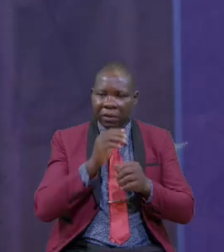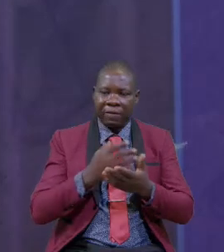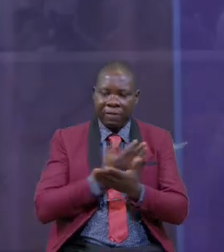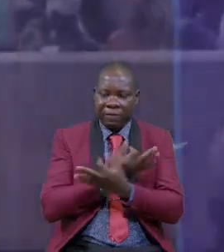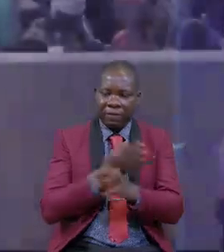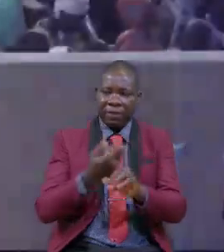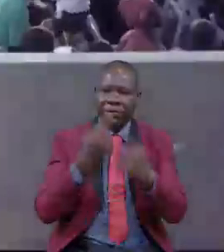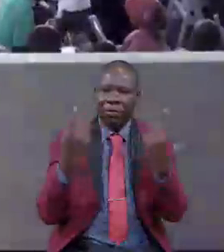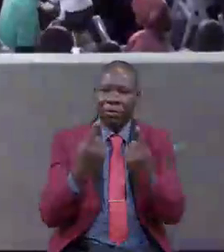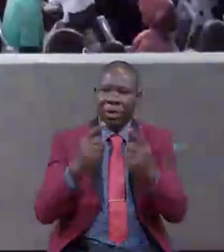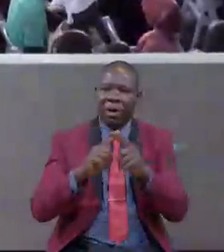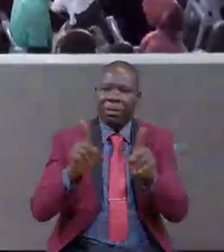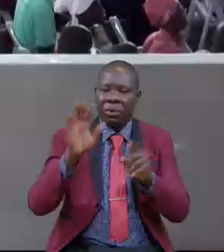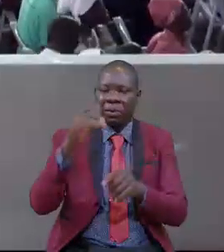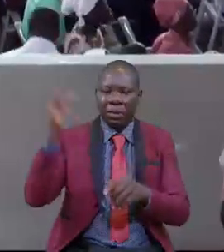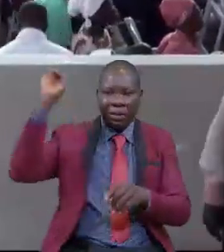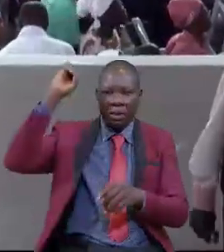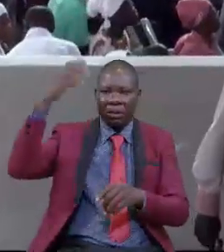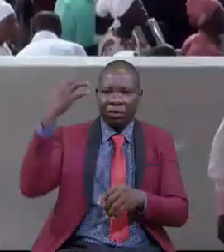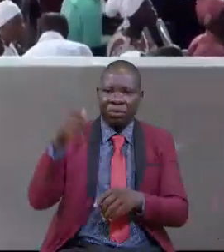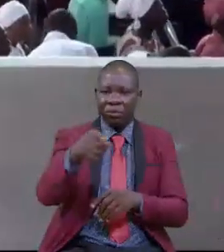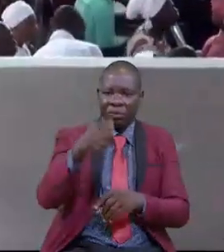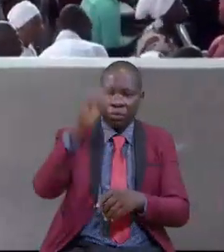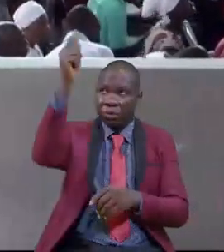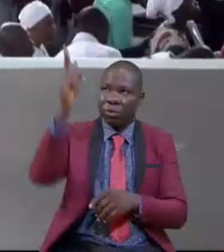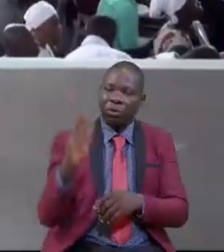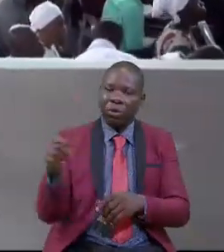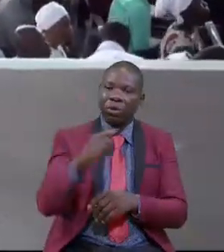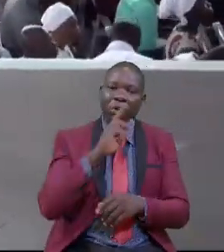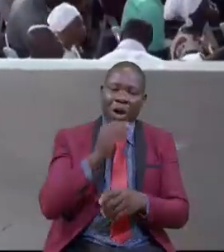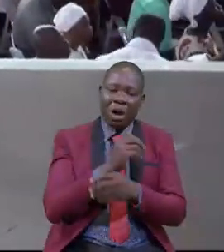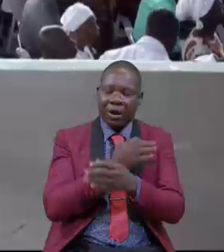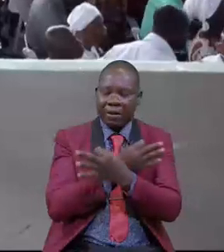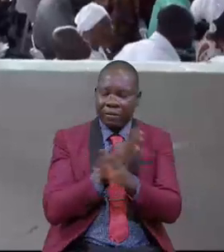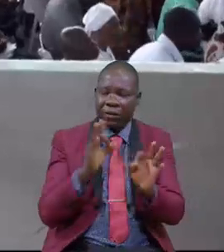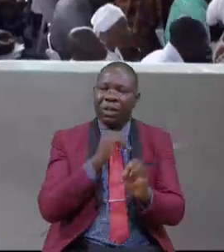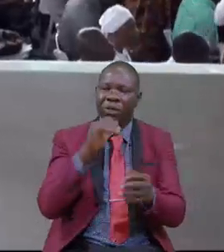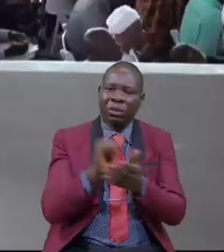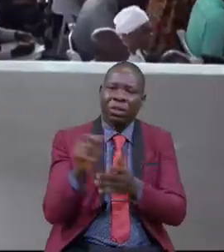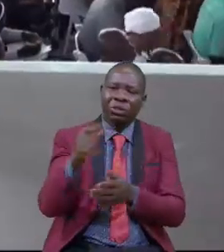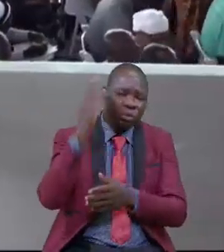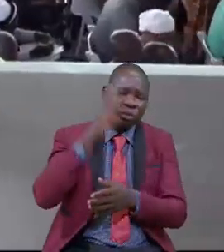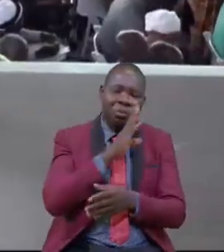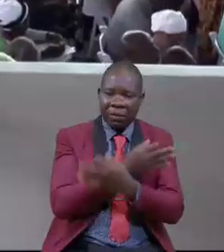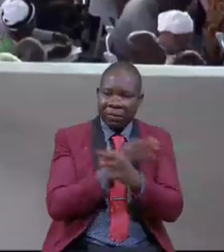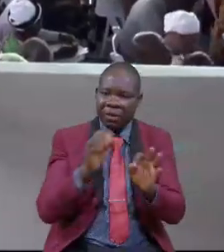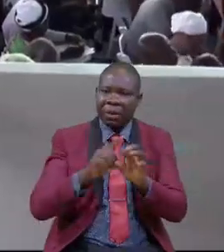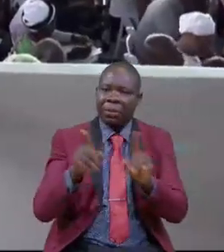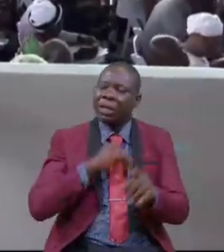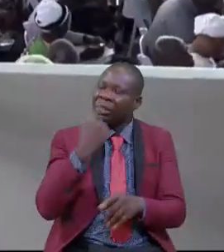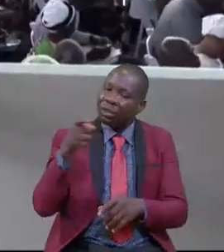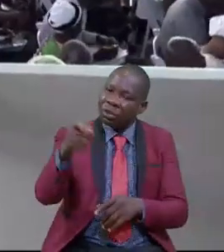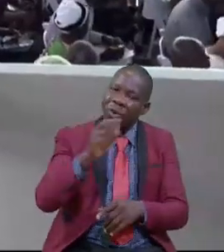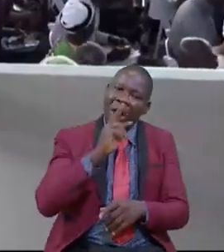are free. Amen. Not that you may be free. I said you are free. Amen. Not that